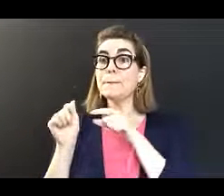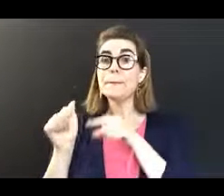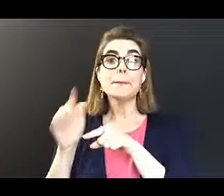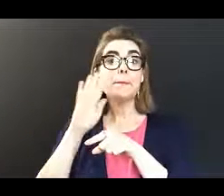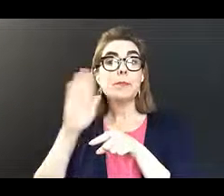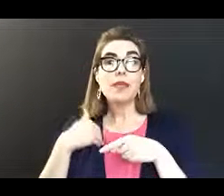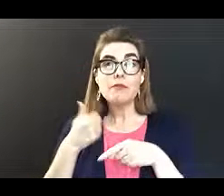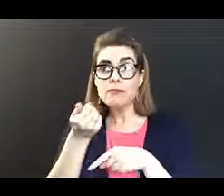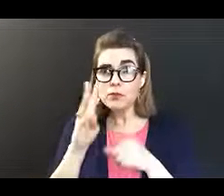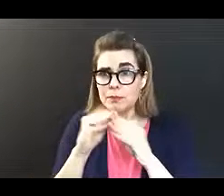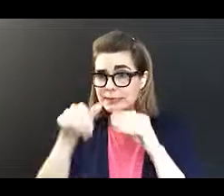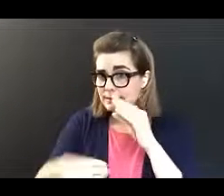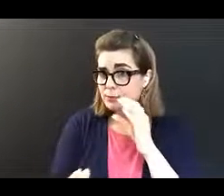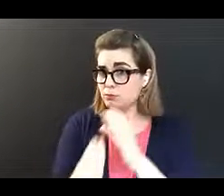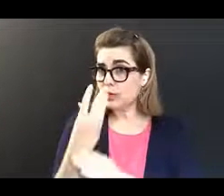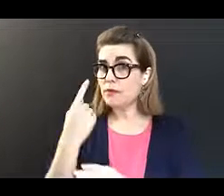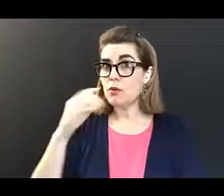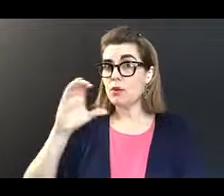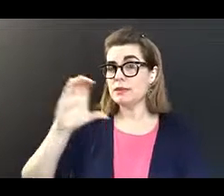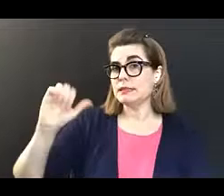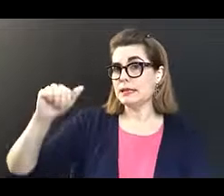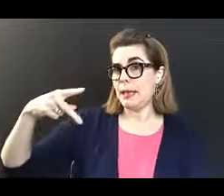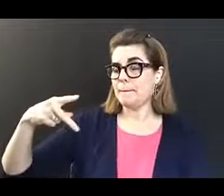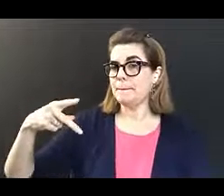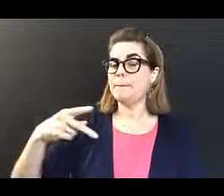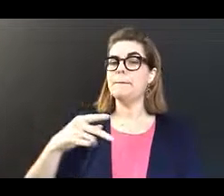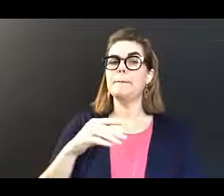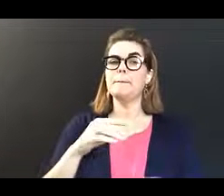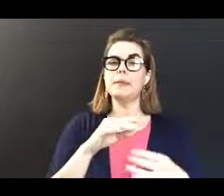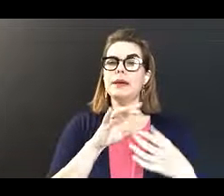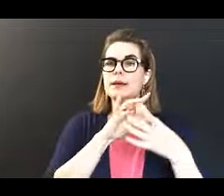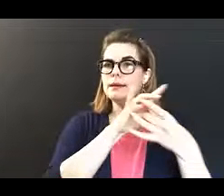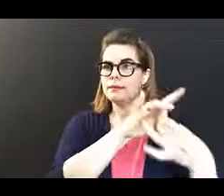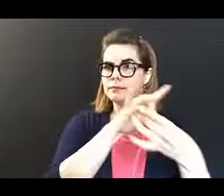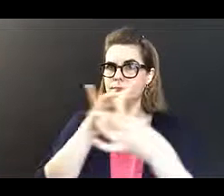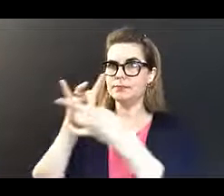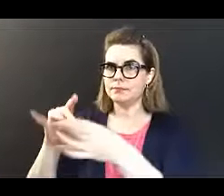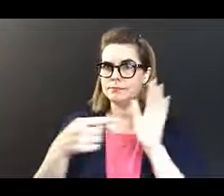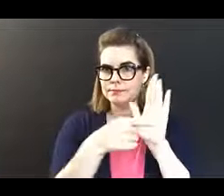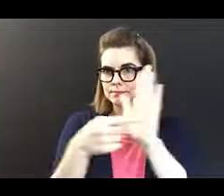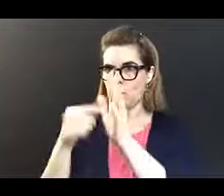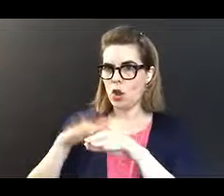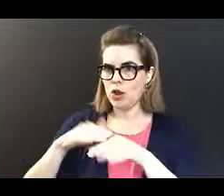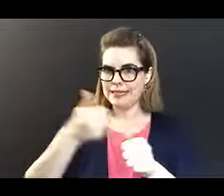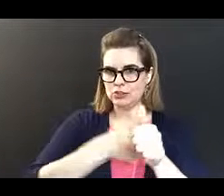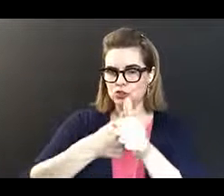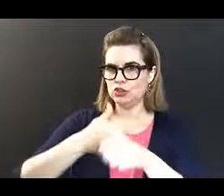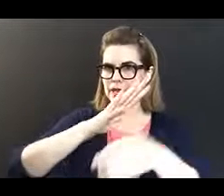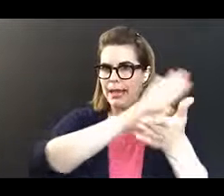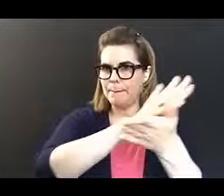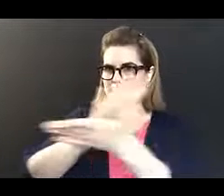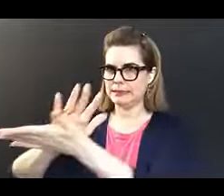few meetings for our CCAP liaisons at each of the high school campuses. For those of you who are elementary or middle